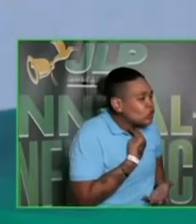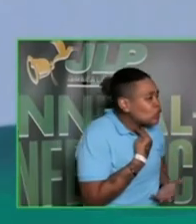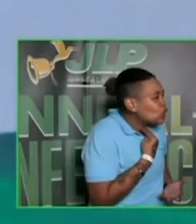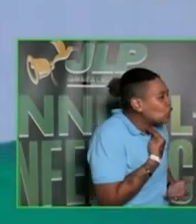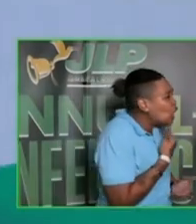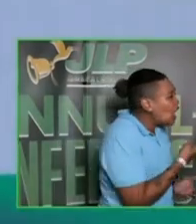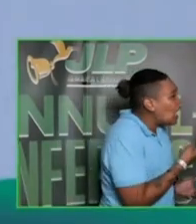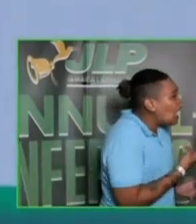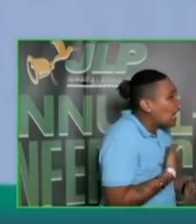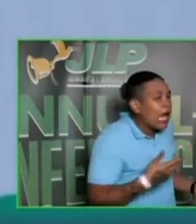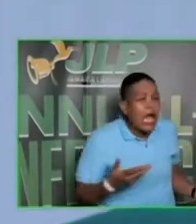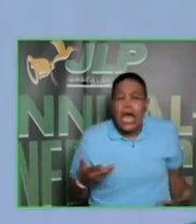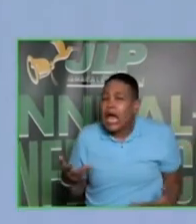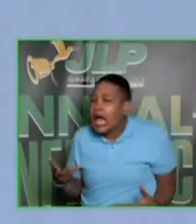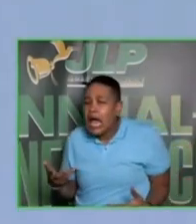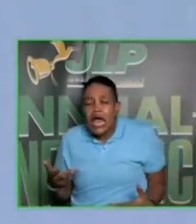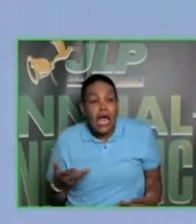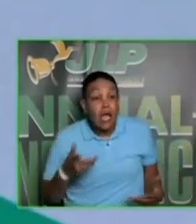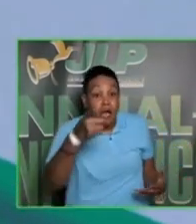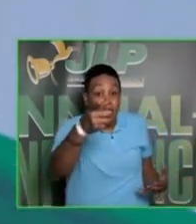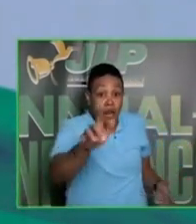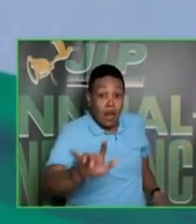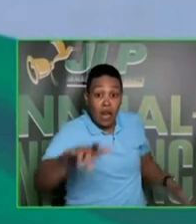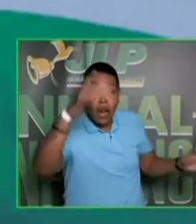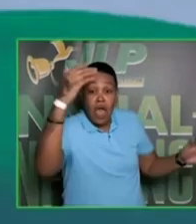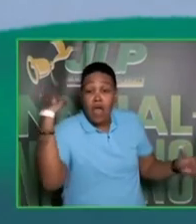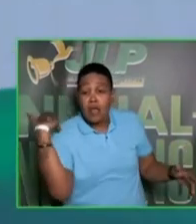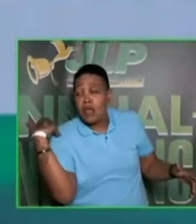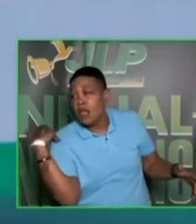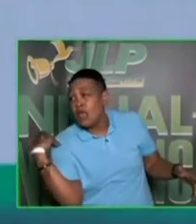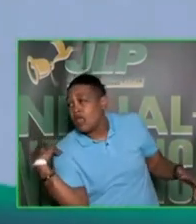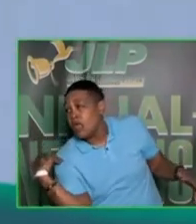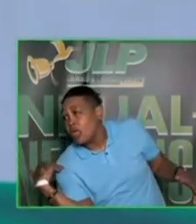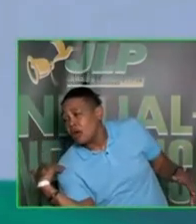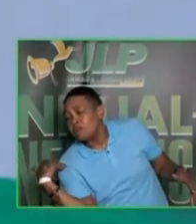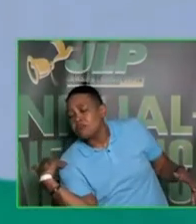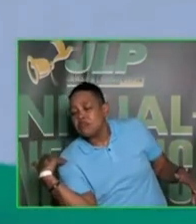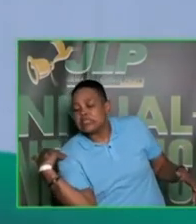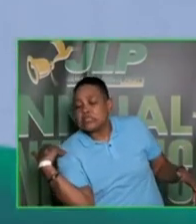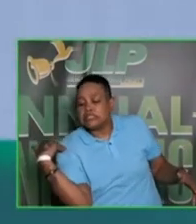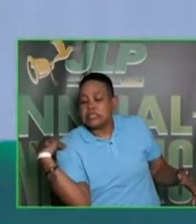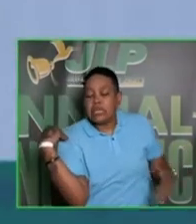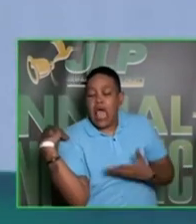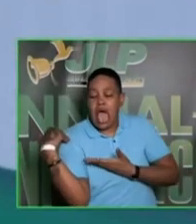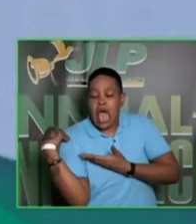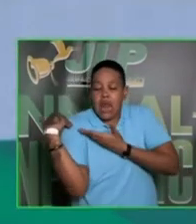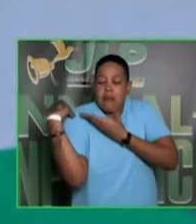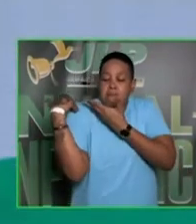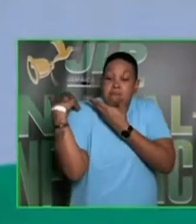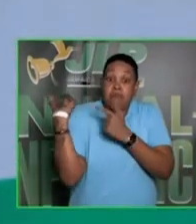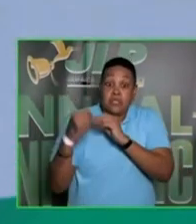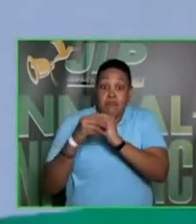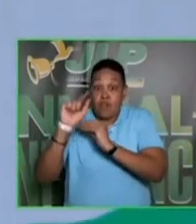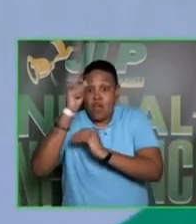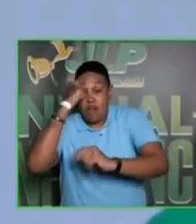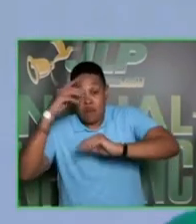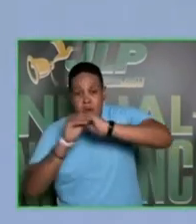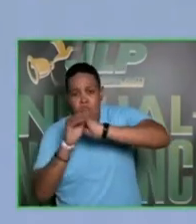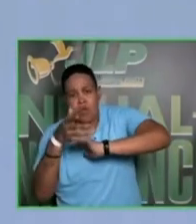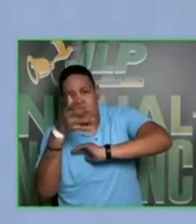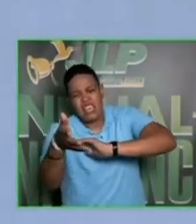visitors. To lighten the burden that they are currently facing, the government will waive fees